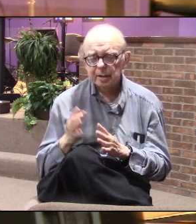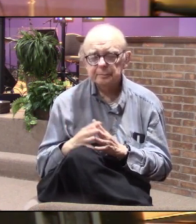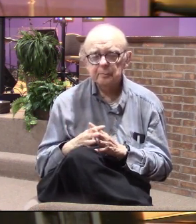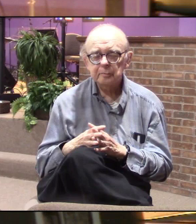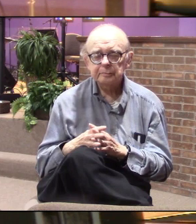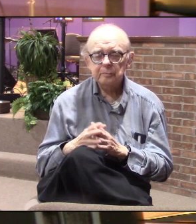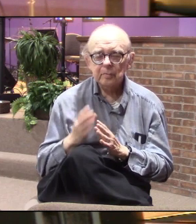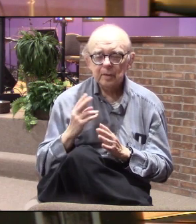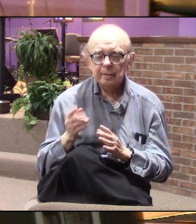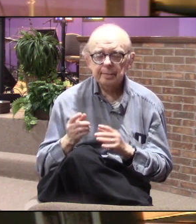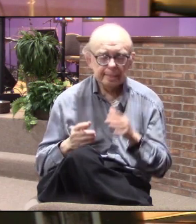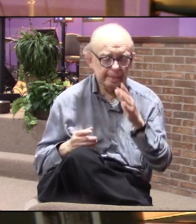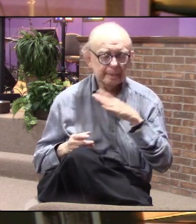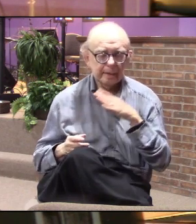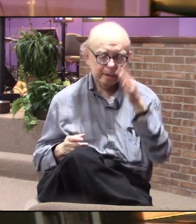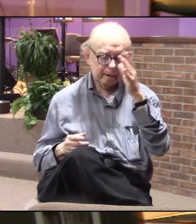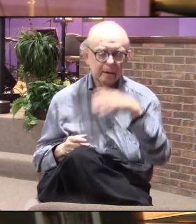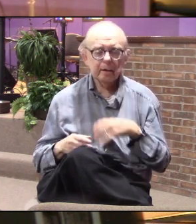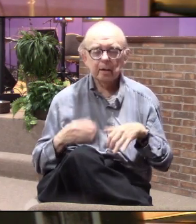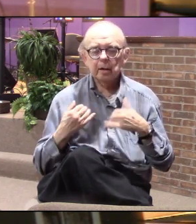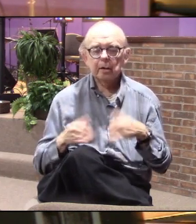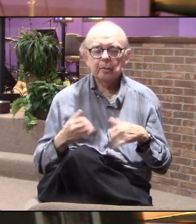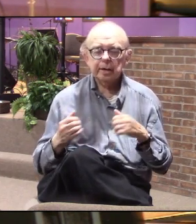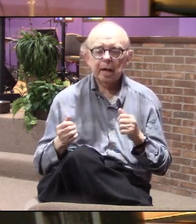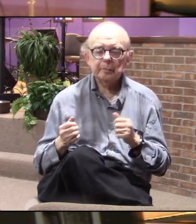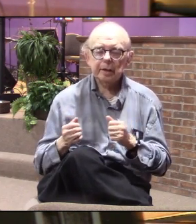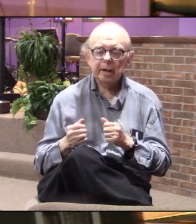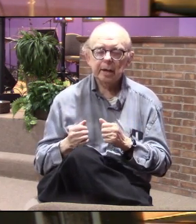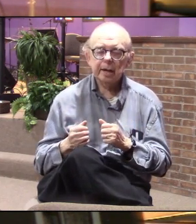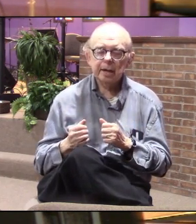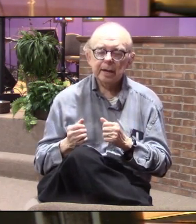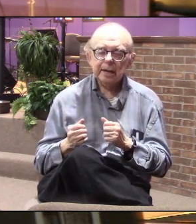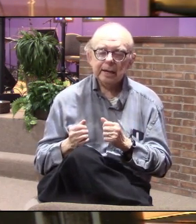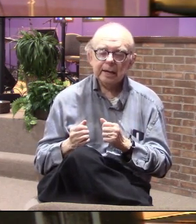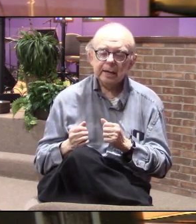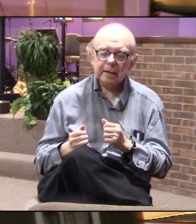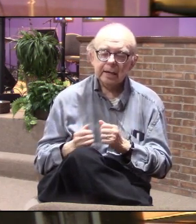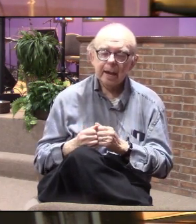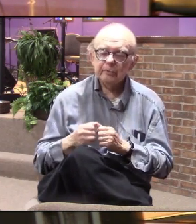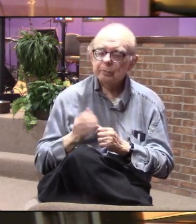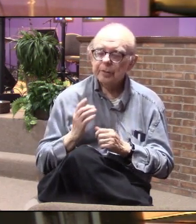You see, ladies and gentlemen, we can't play games with God.